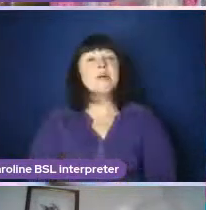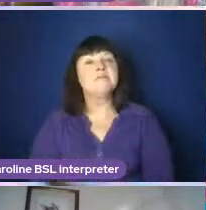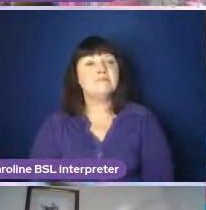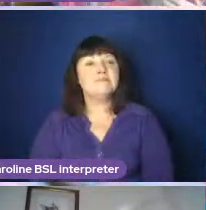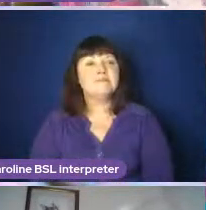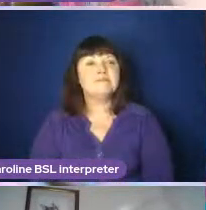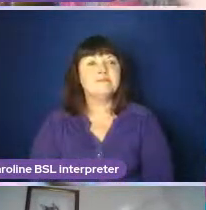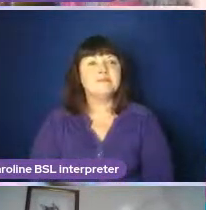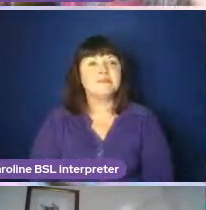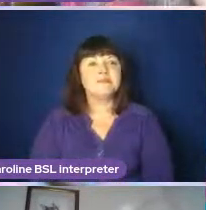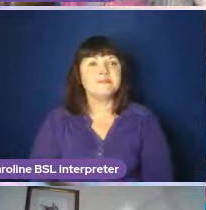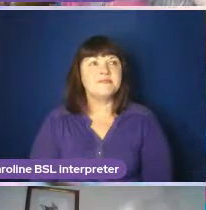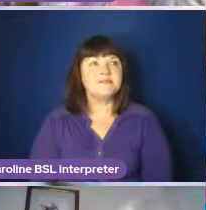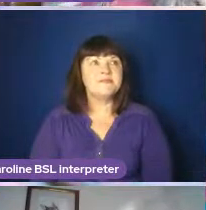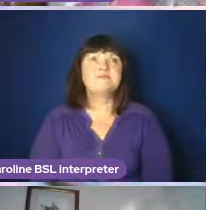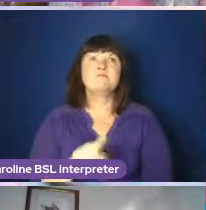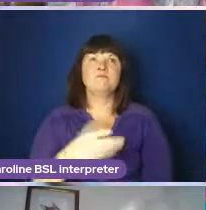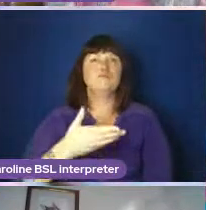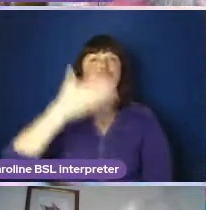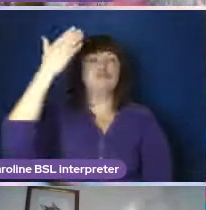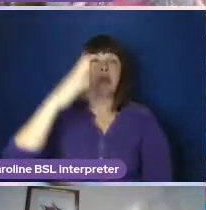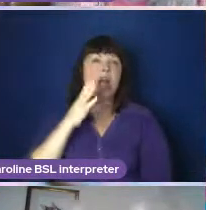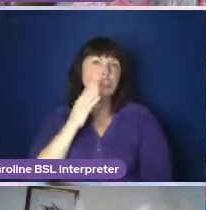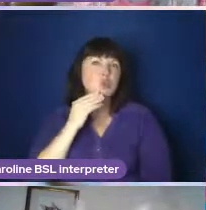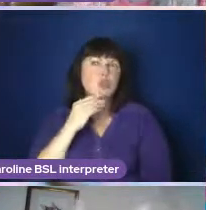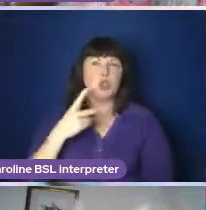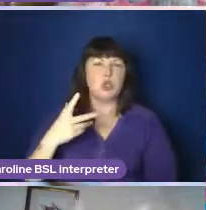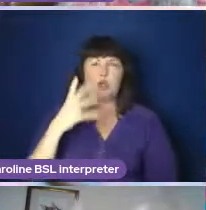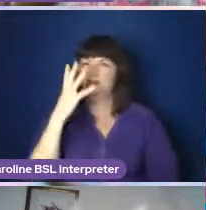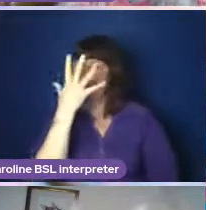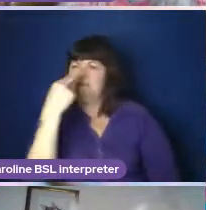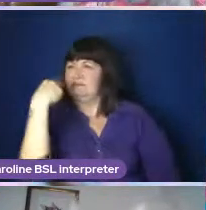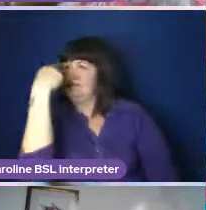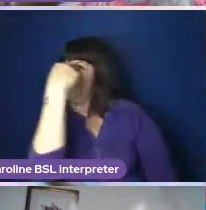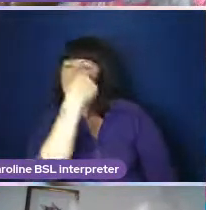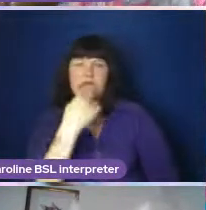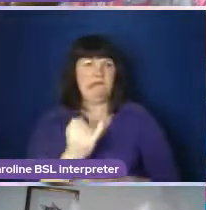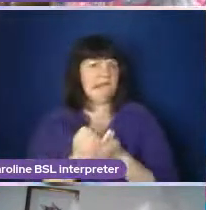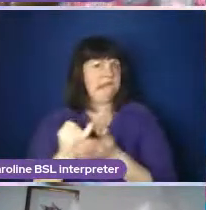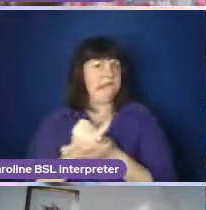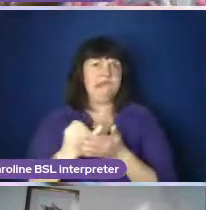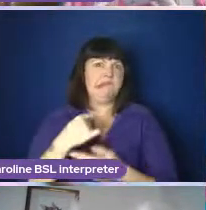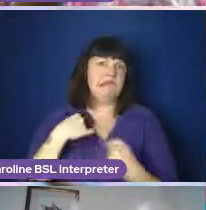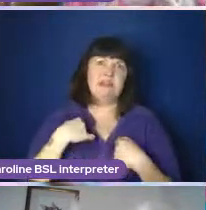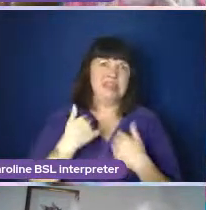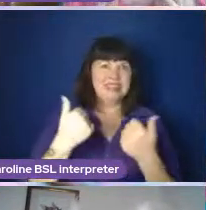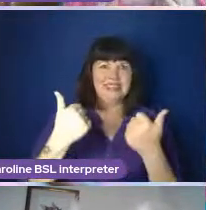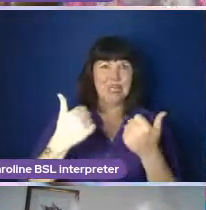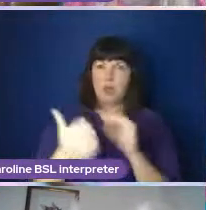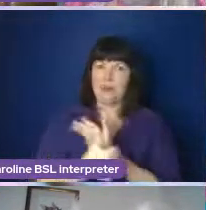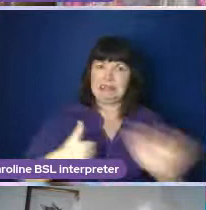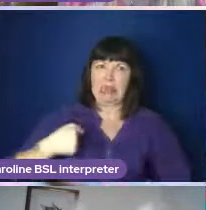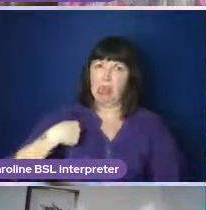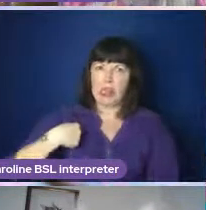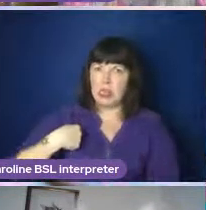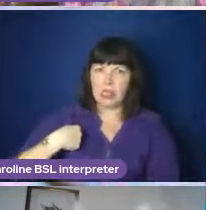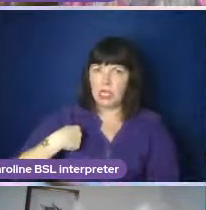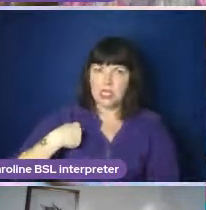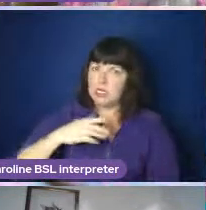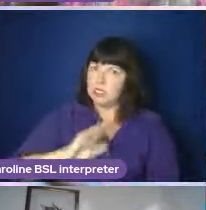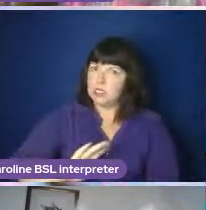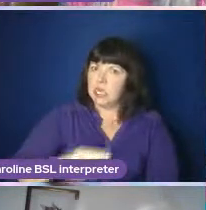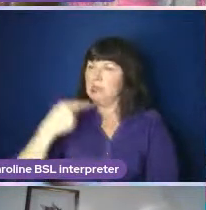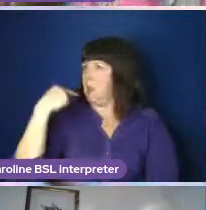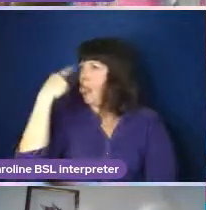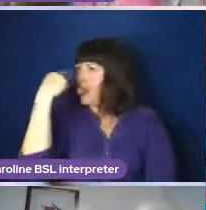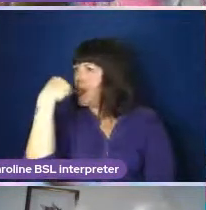when, because I used to like try it and do like these really lame ones, because face painting is not my forte, but I sort of did these